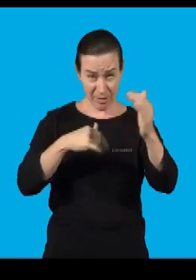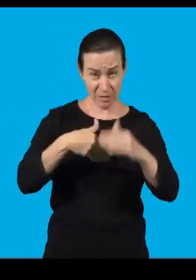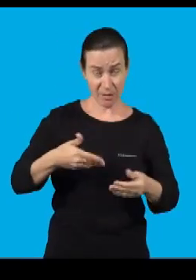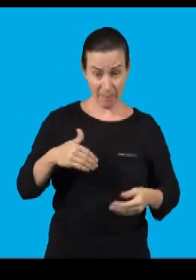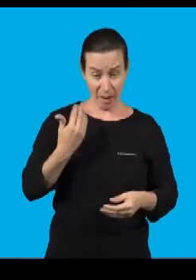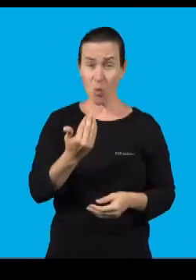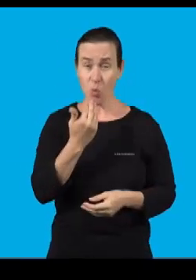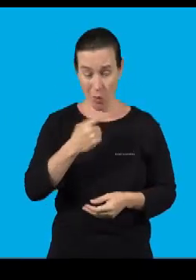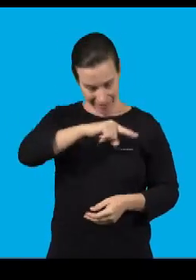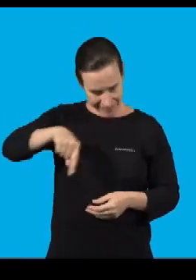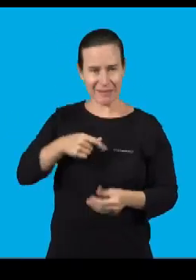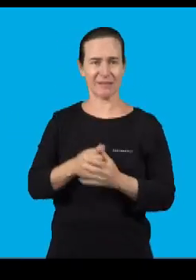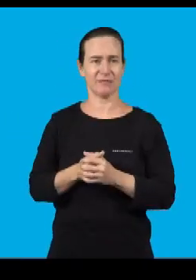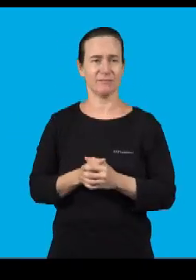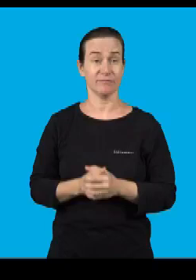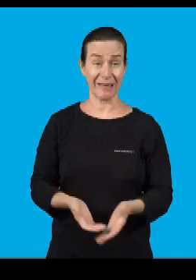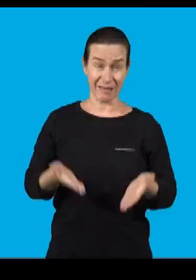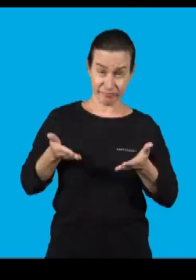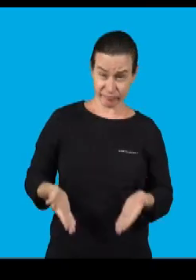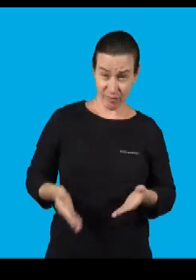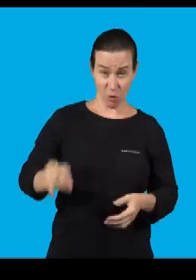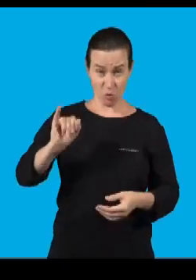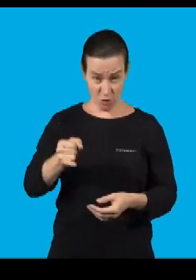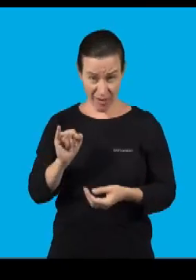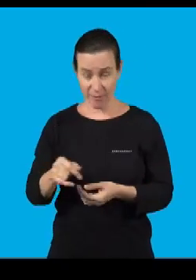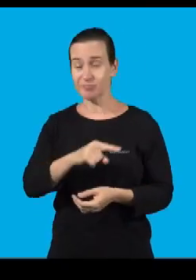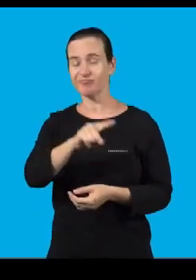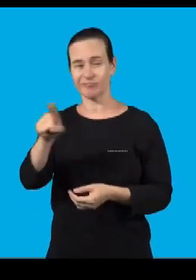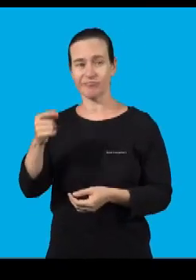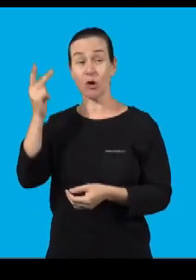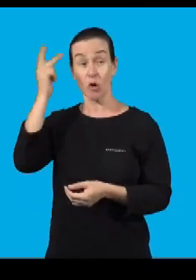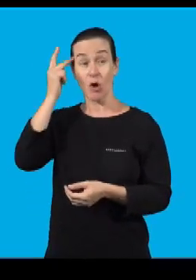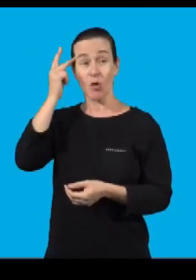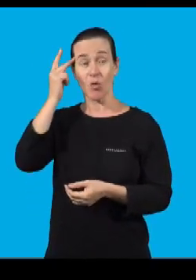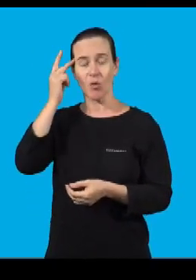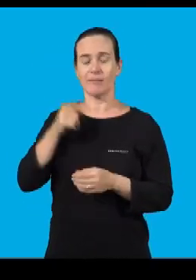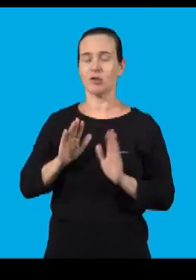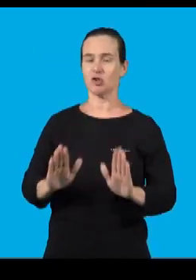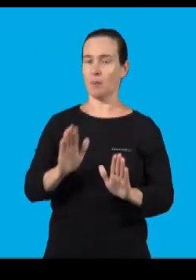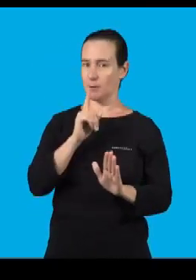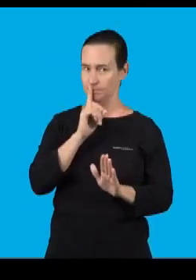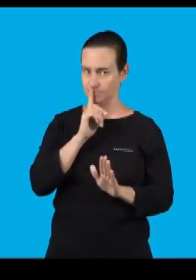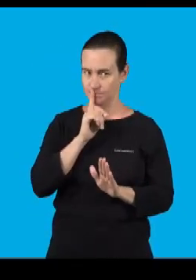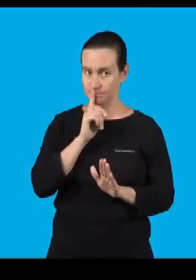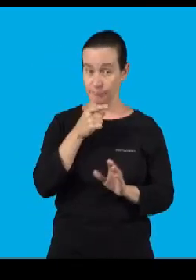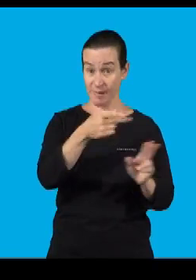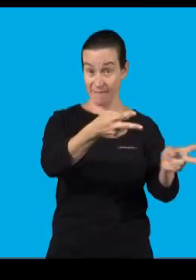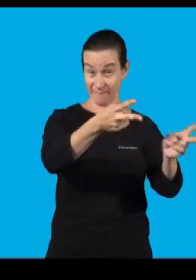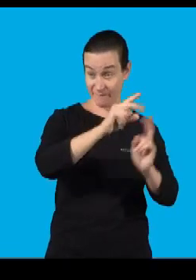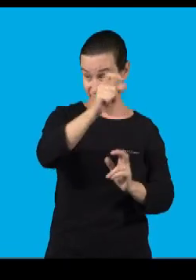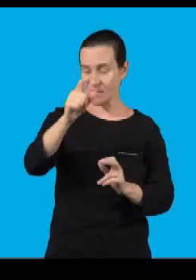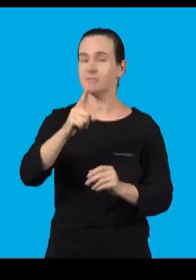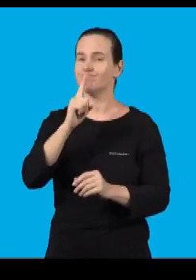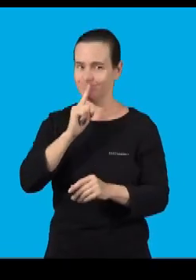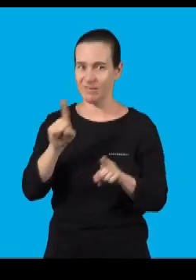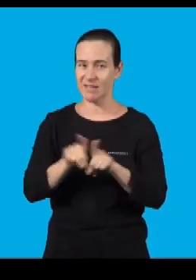that? But here in Johannesburg, they know. He stopped and was silent. And his visitors were silent too, for there was something in